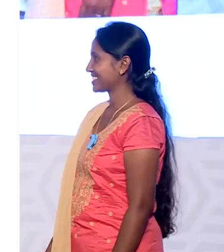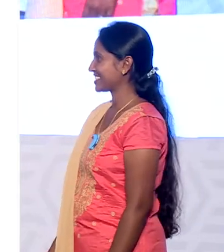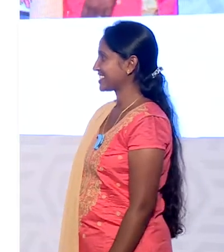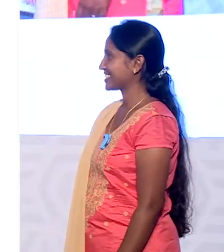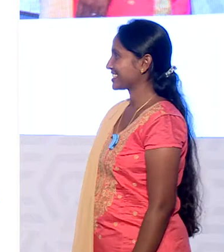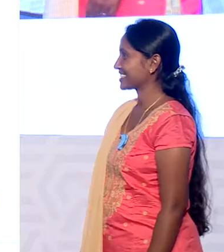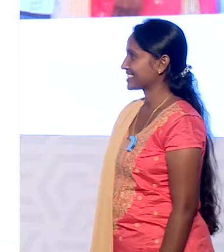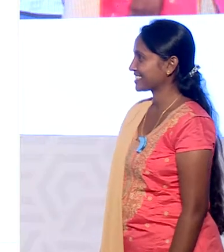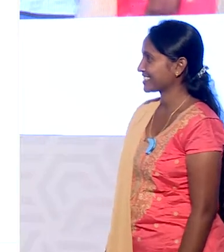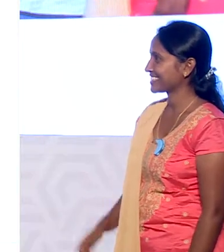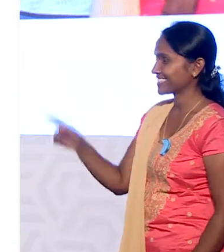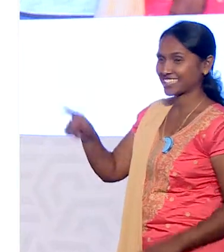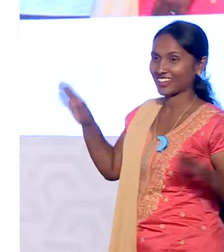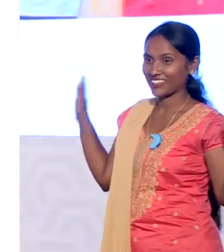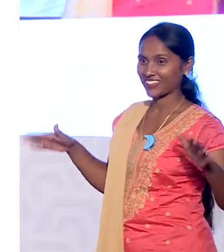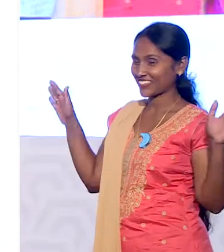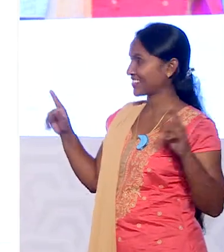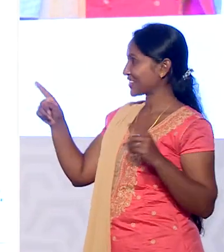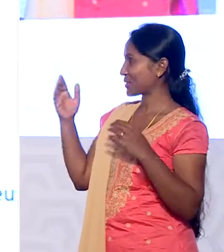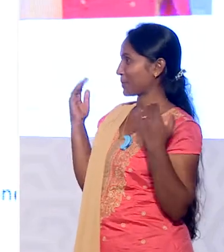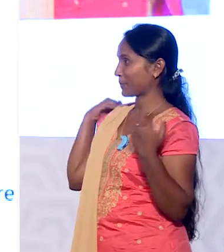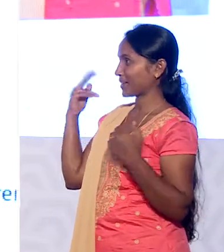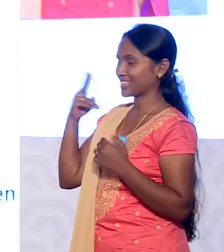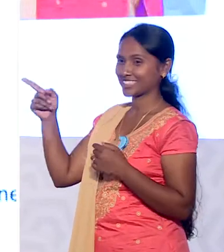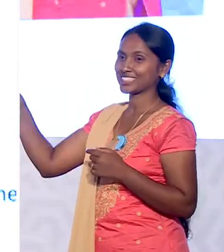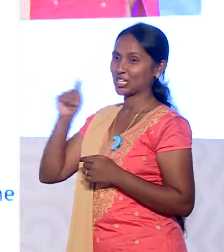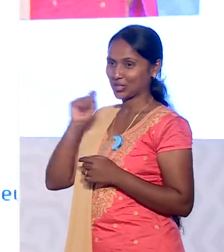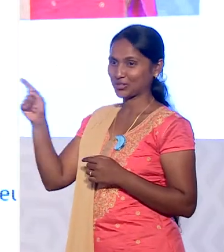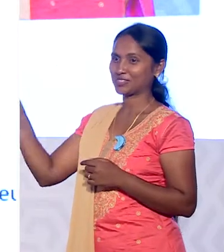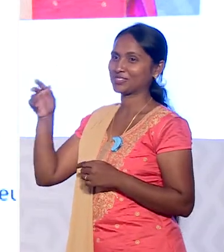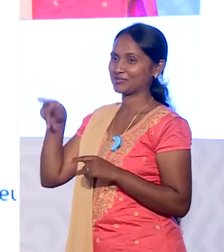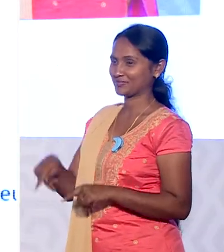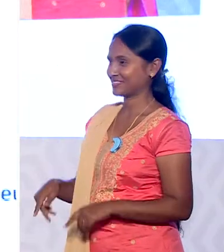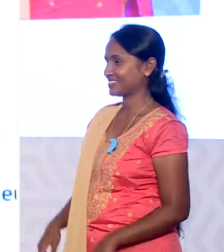These two wings on my back, that's who I am.